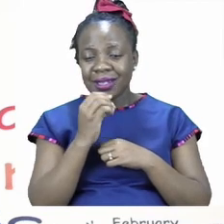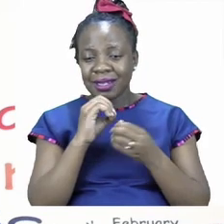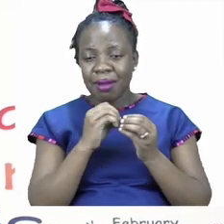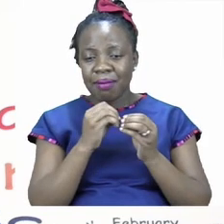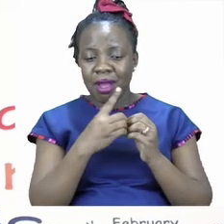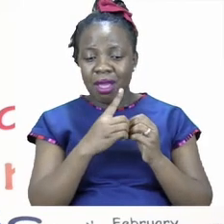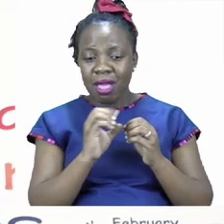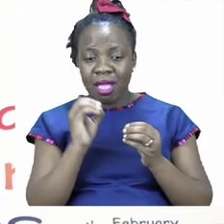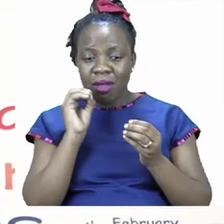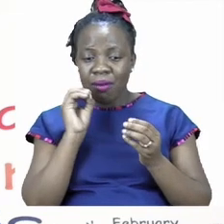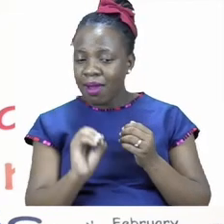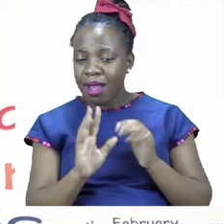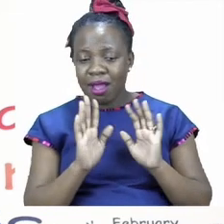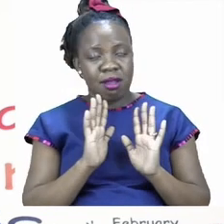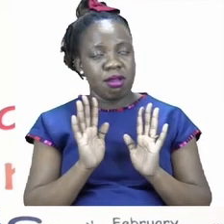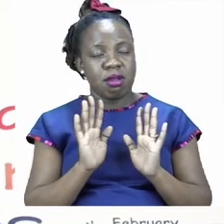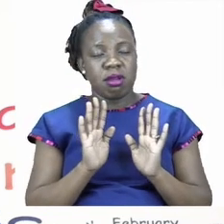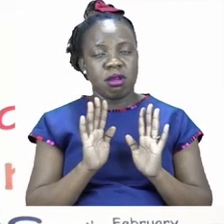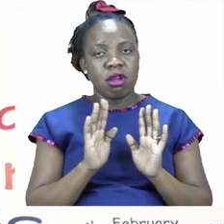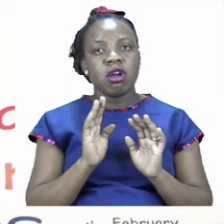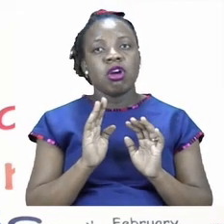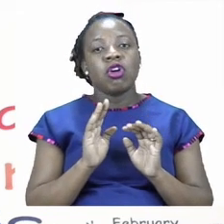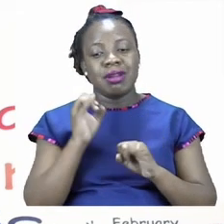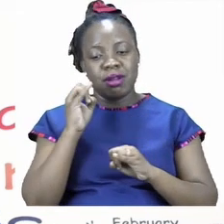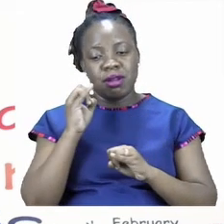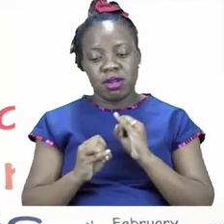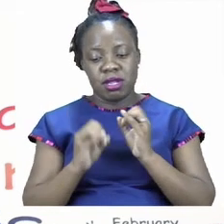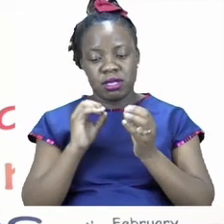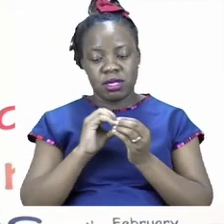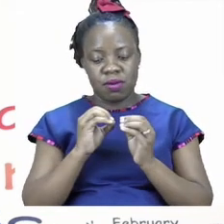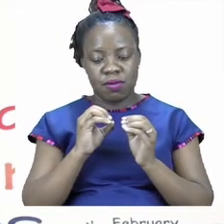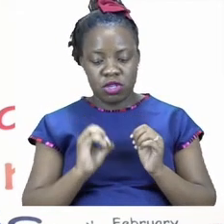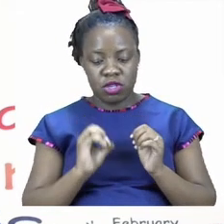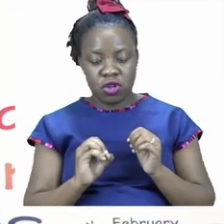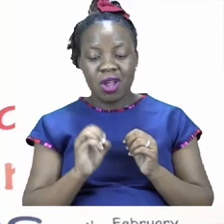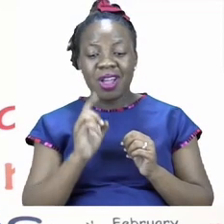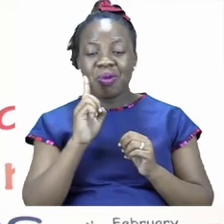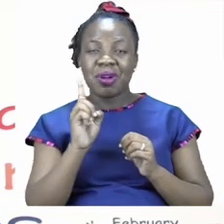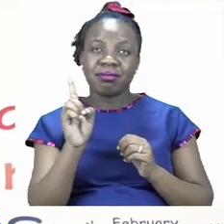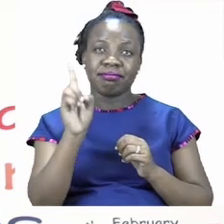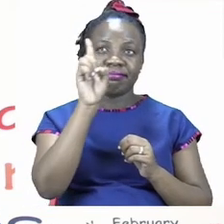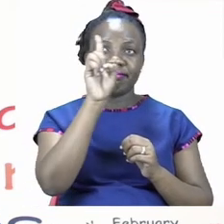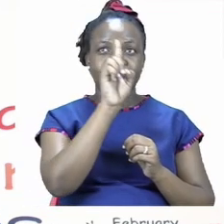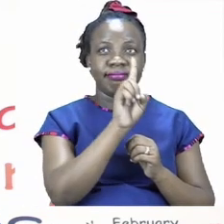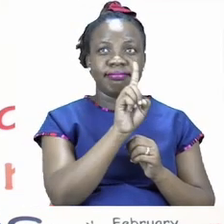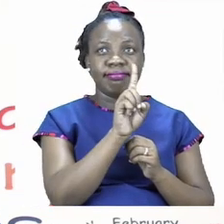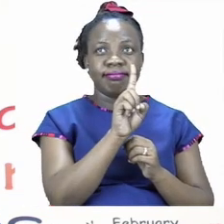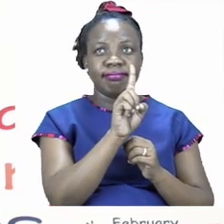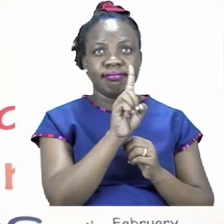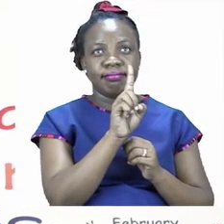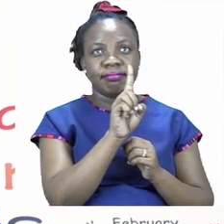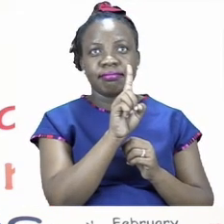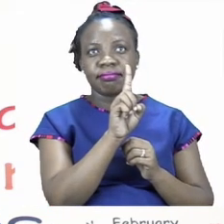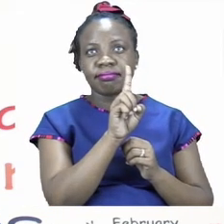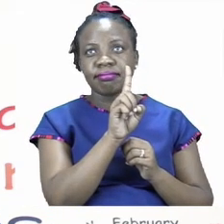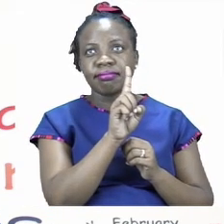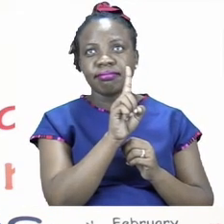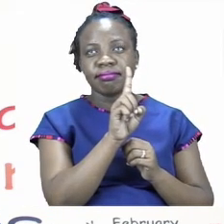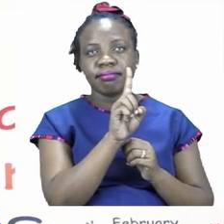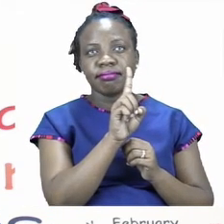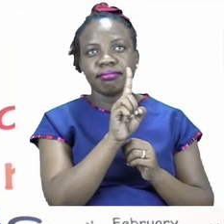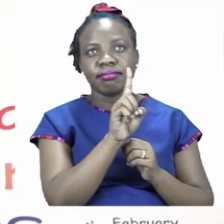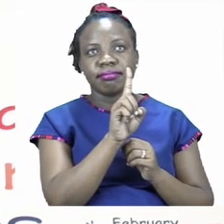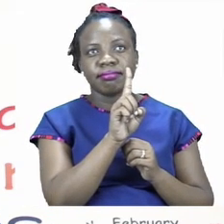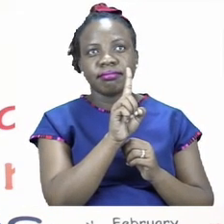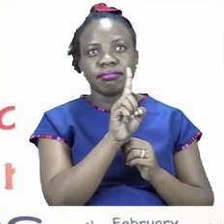0 below, and then we're going to add 1 to our